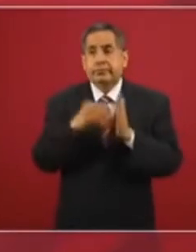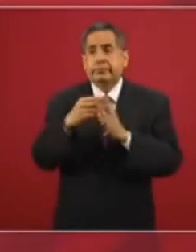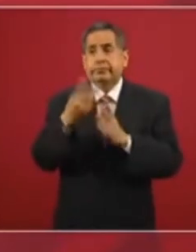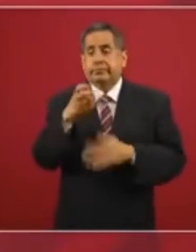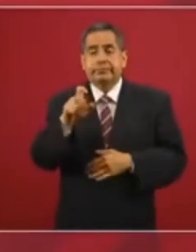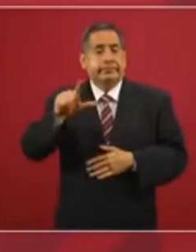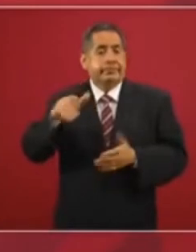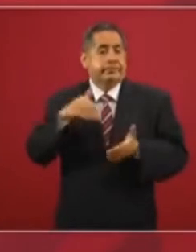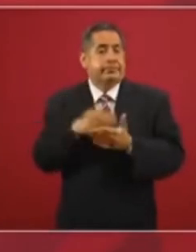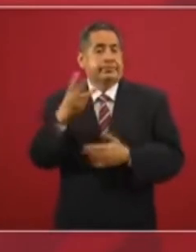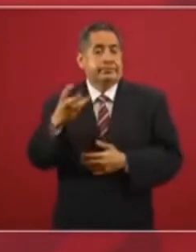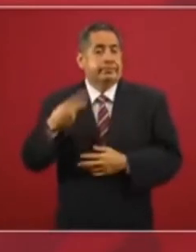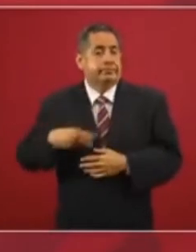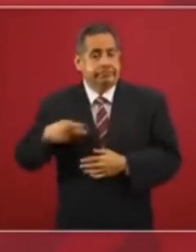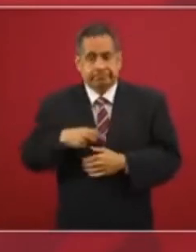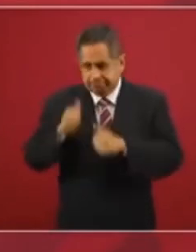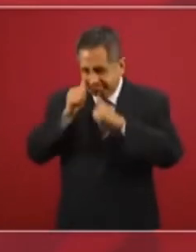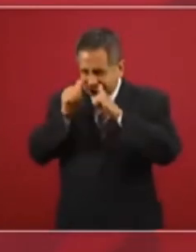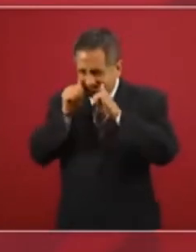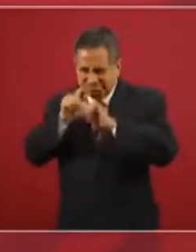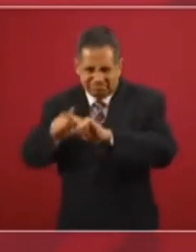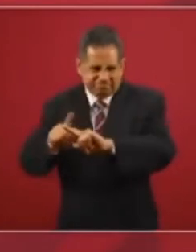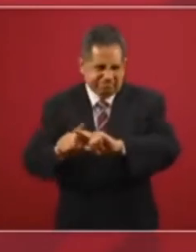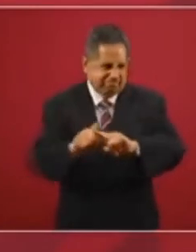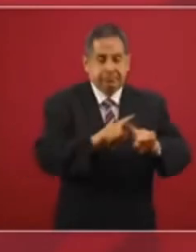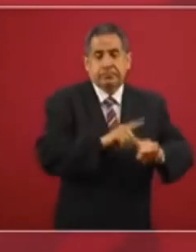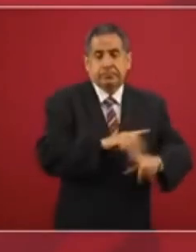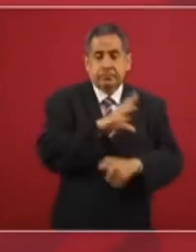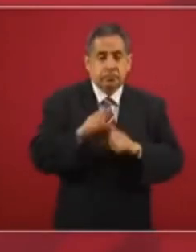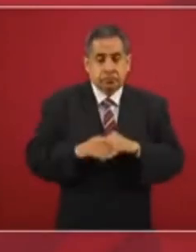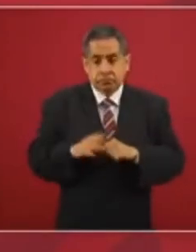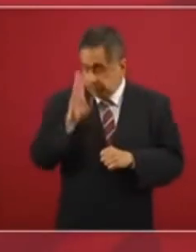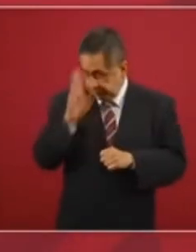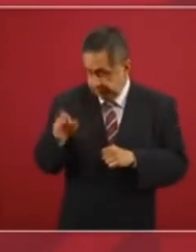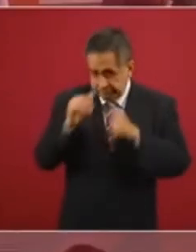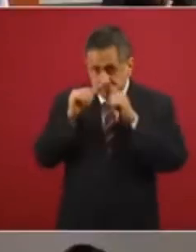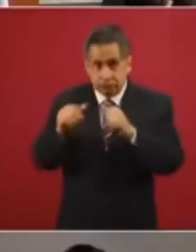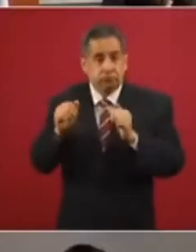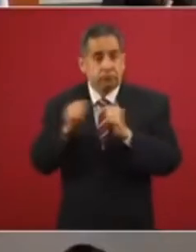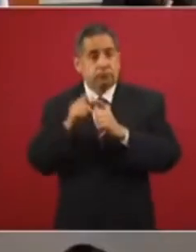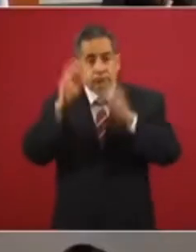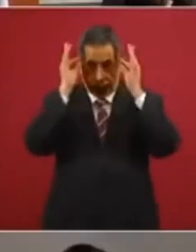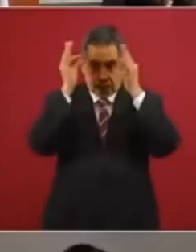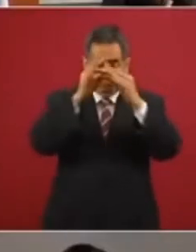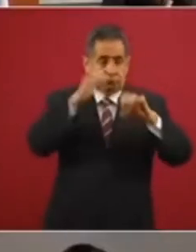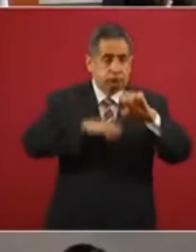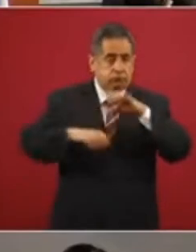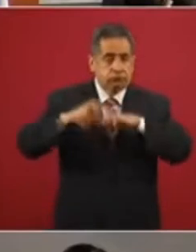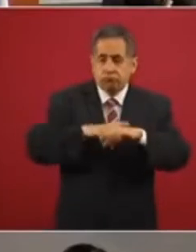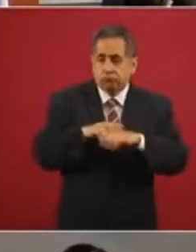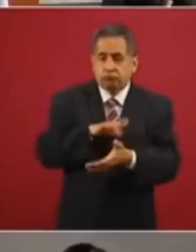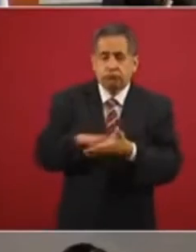2,327,903 personas, de las cuales de manera directa está en los consulados apoyando a